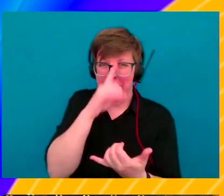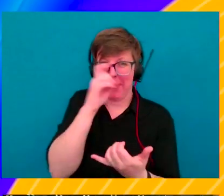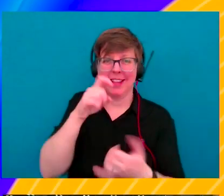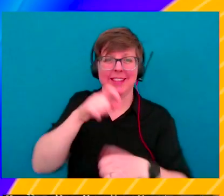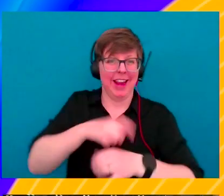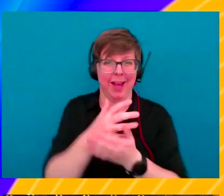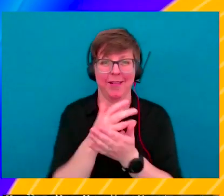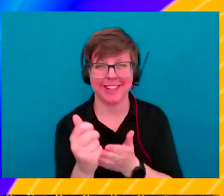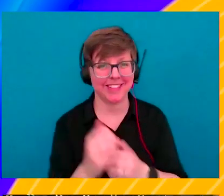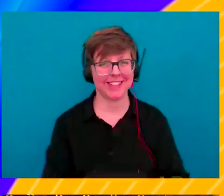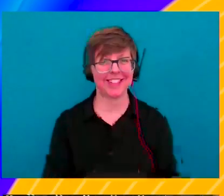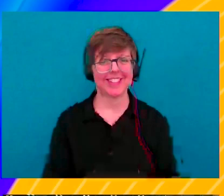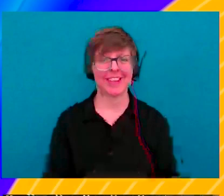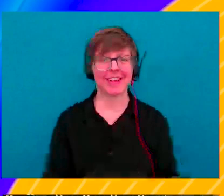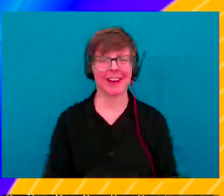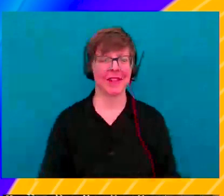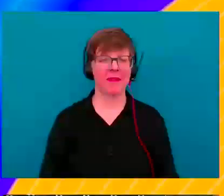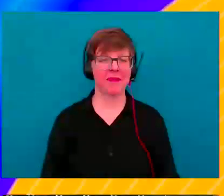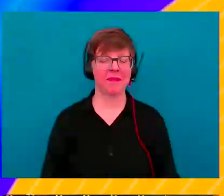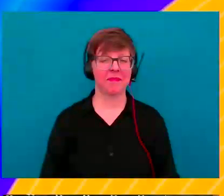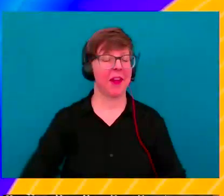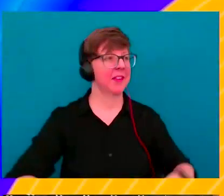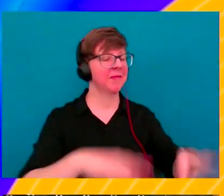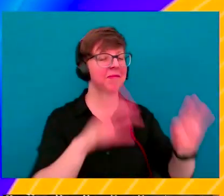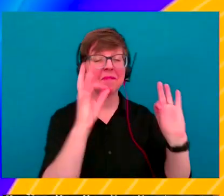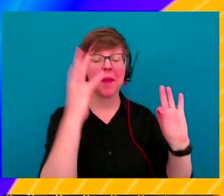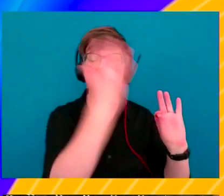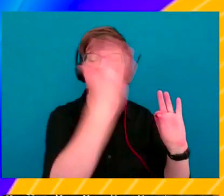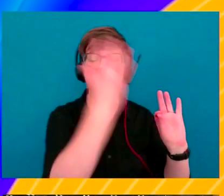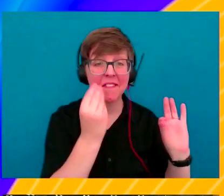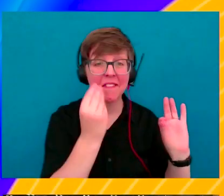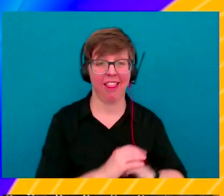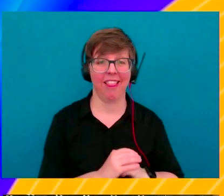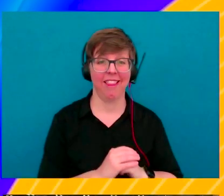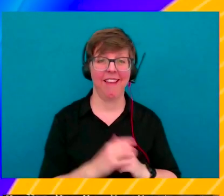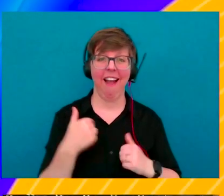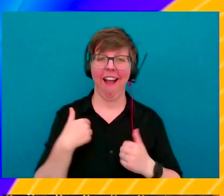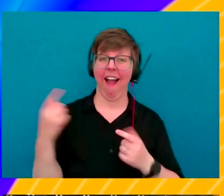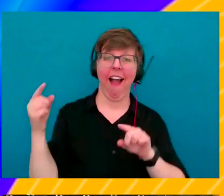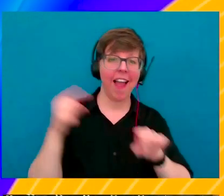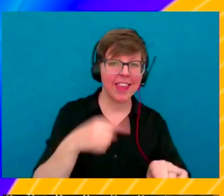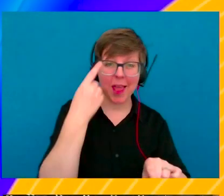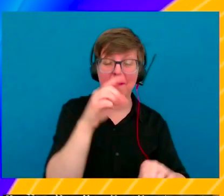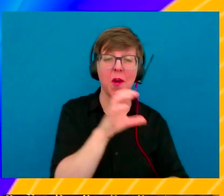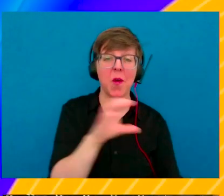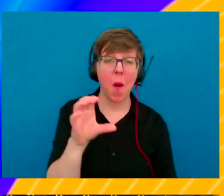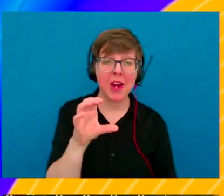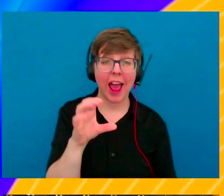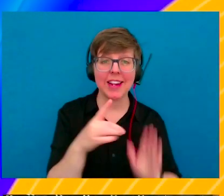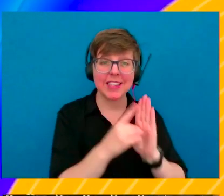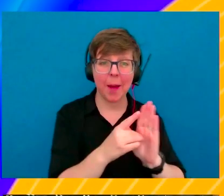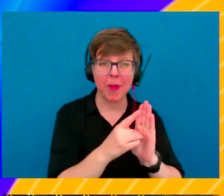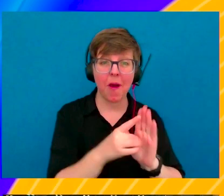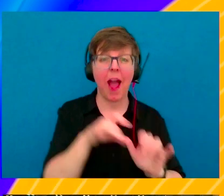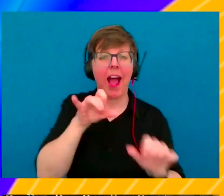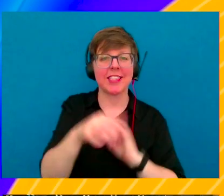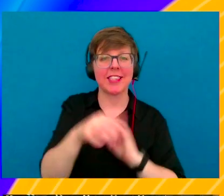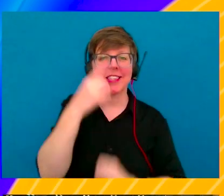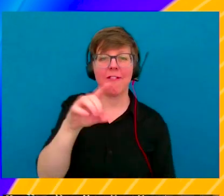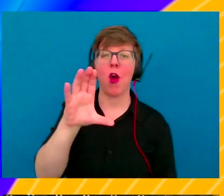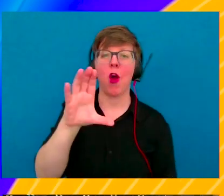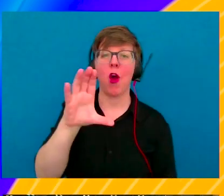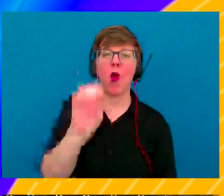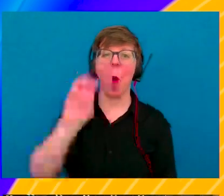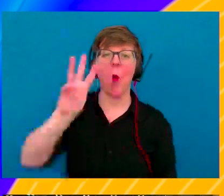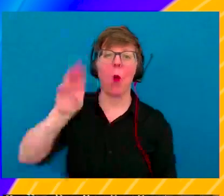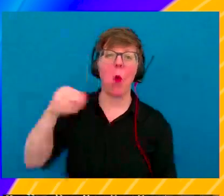that's beautiful. Look, I came here for a CodeCatalyst demo. I stayed for the Code Whisperer demo. That's we right. got a twofer. That's right. That's